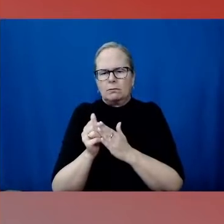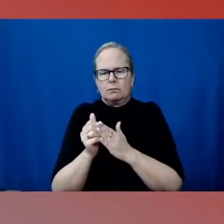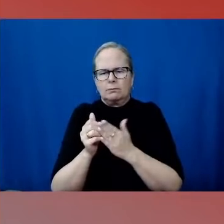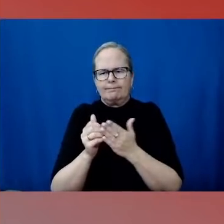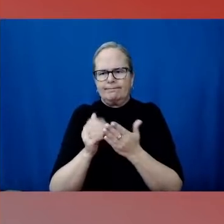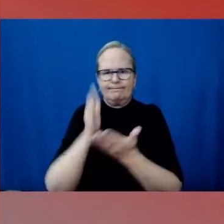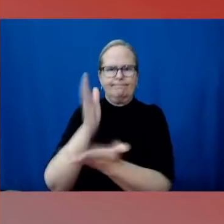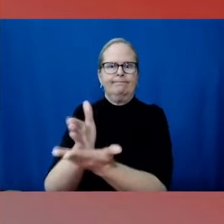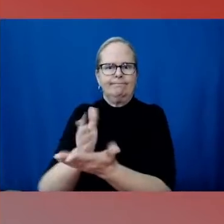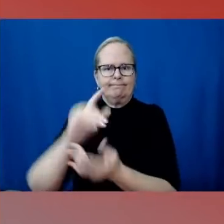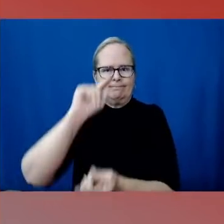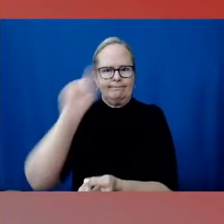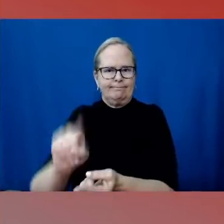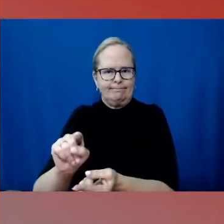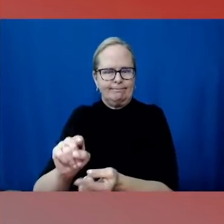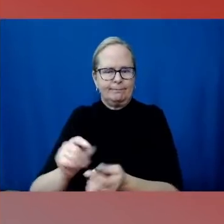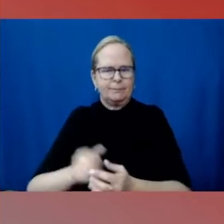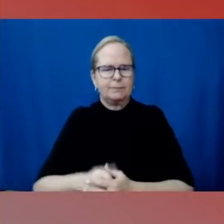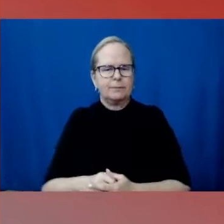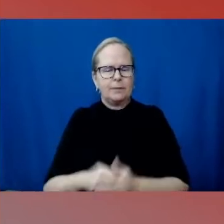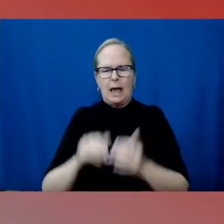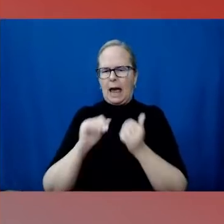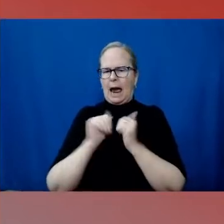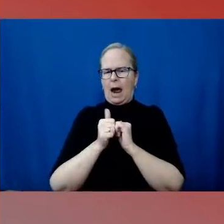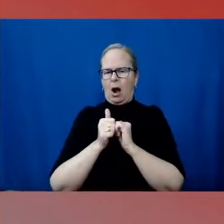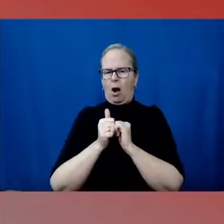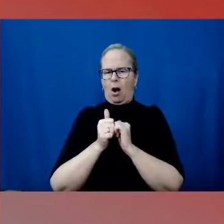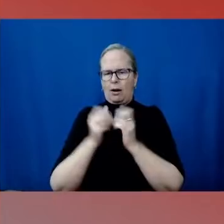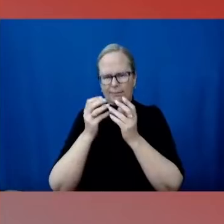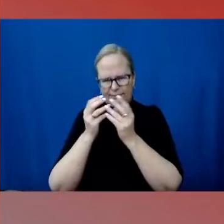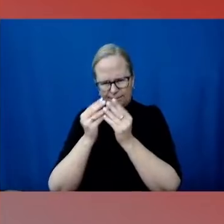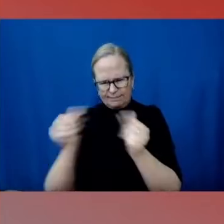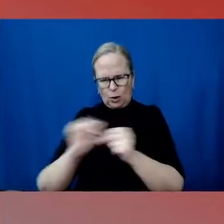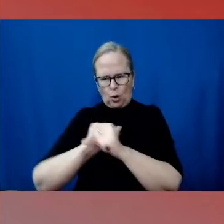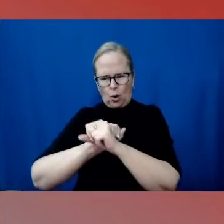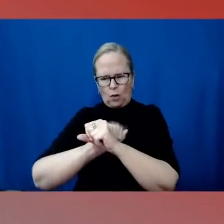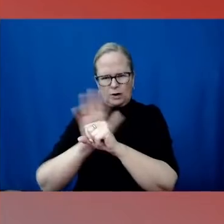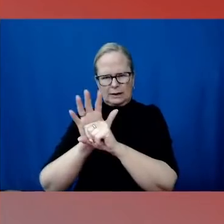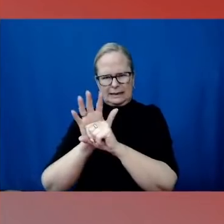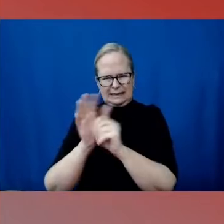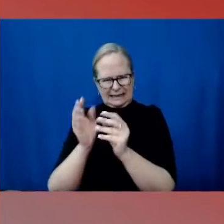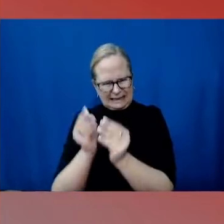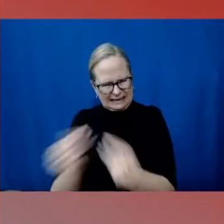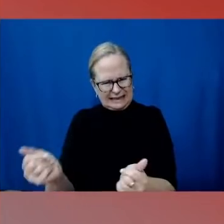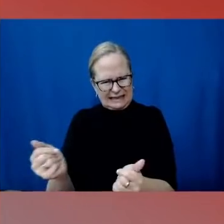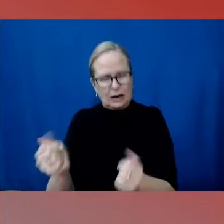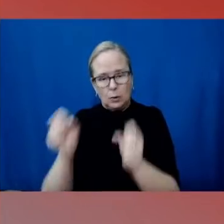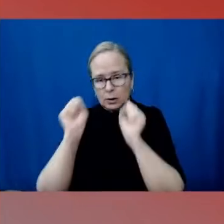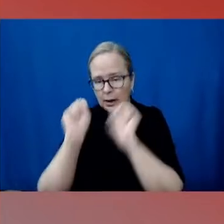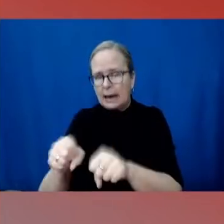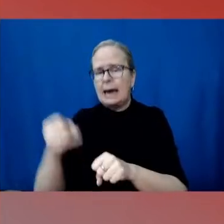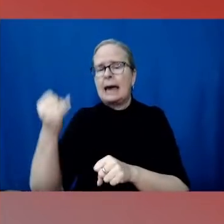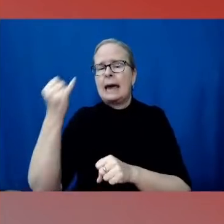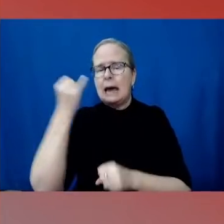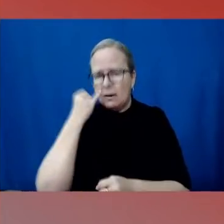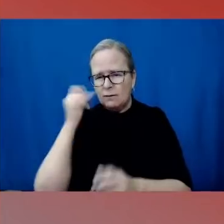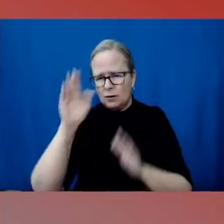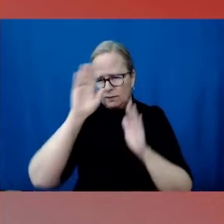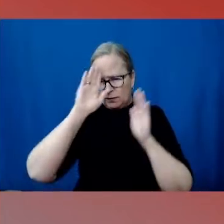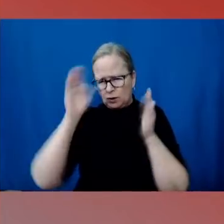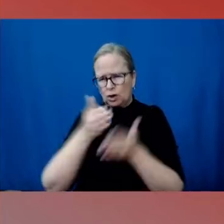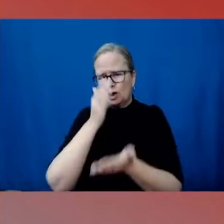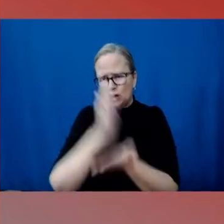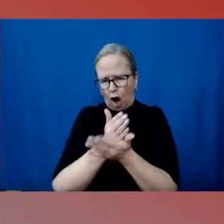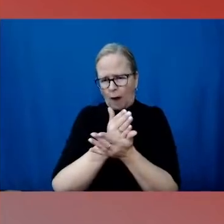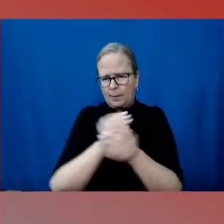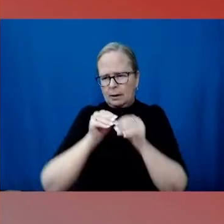is a way to stop it. There is a way to end it if we focus on stopping the transmission. So